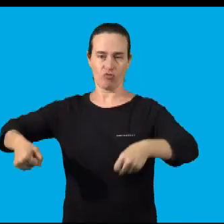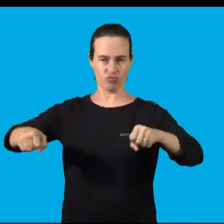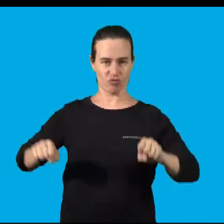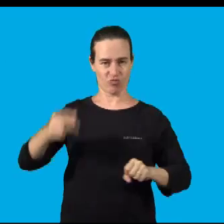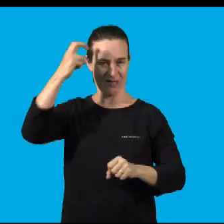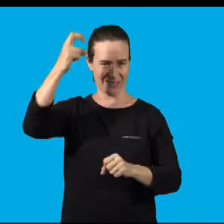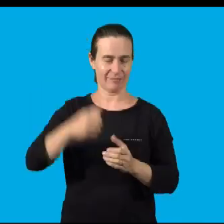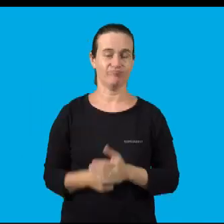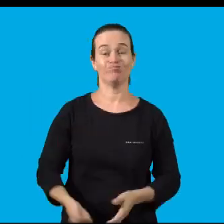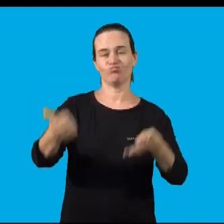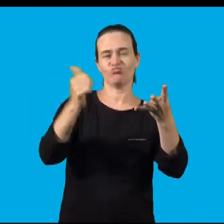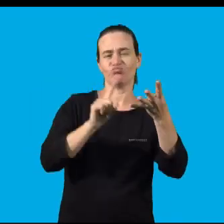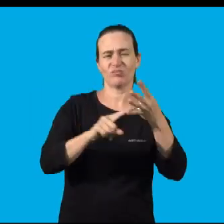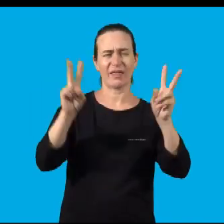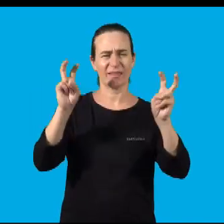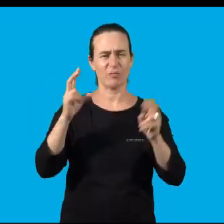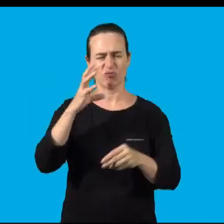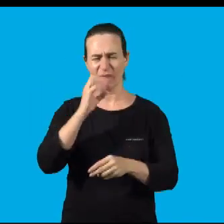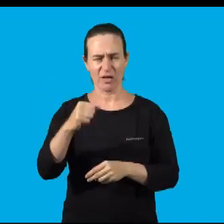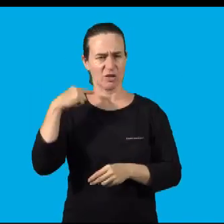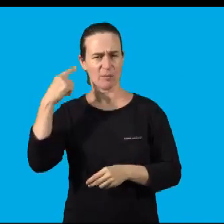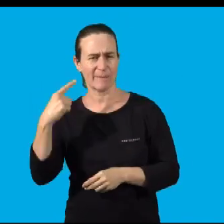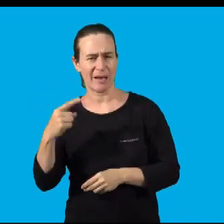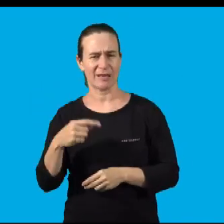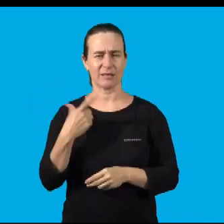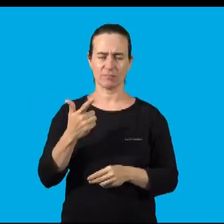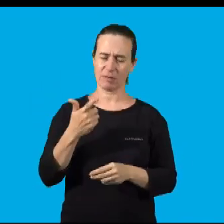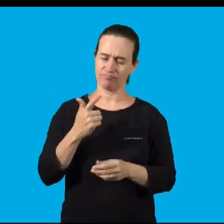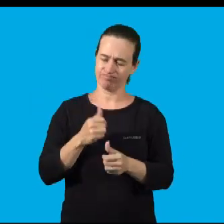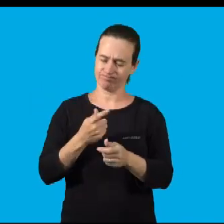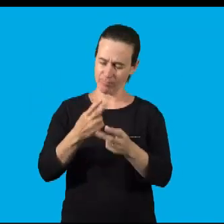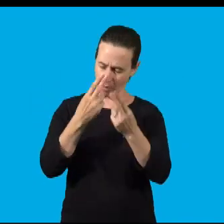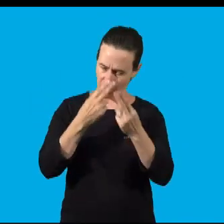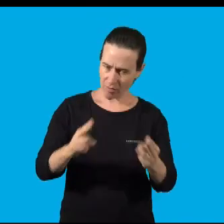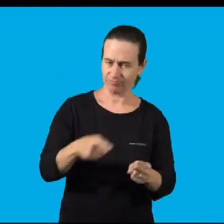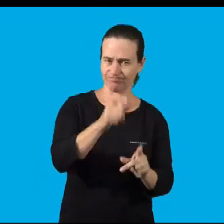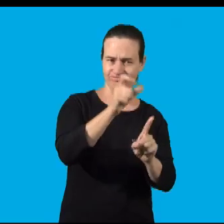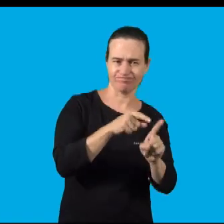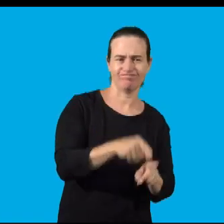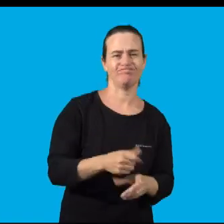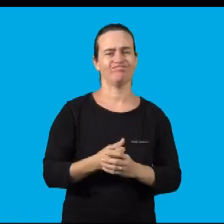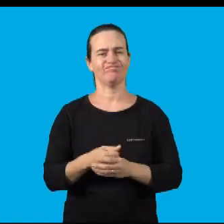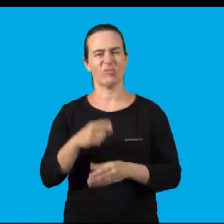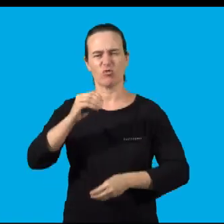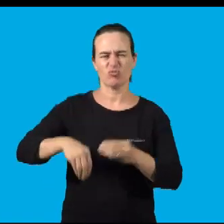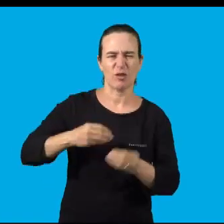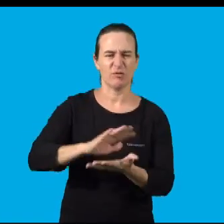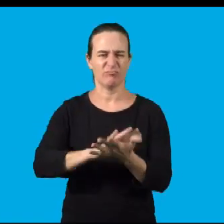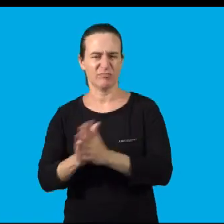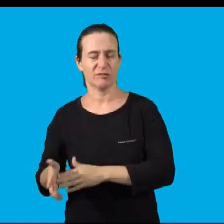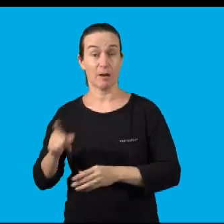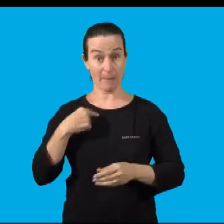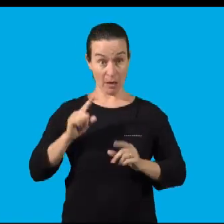throne. The major themes: revenge, madness, loyalty and honor, corruption and decay, action